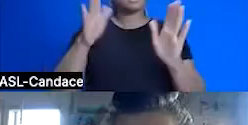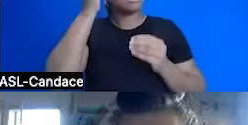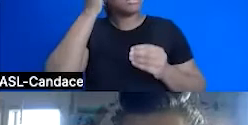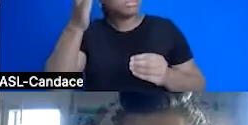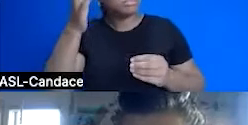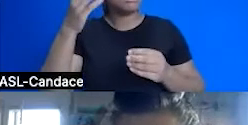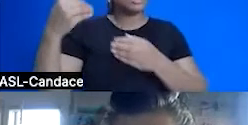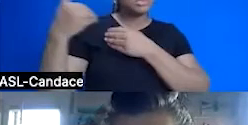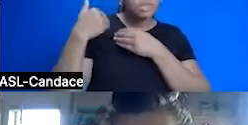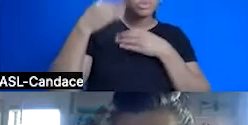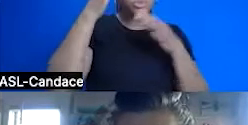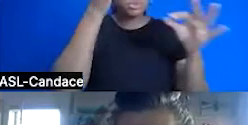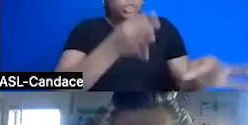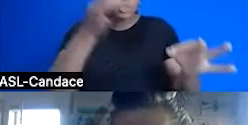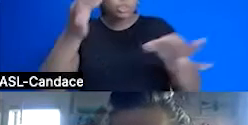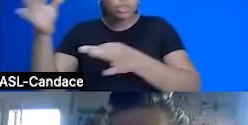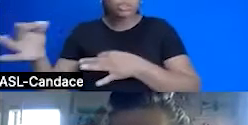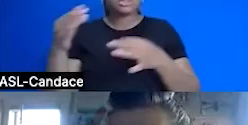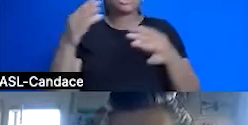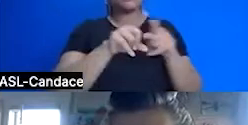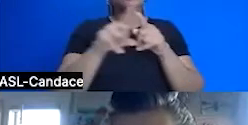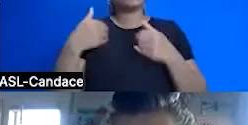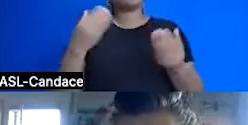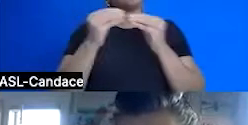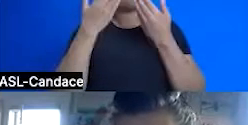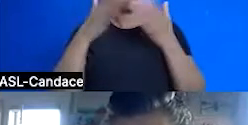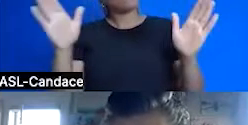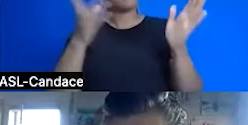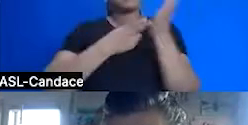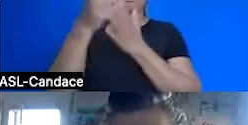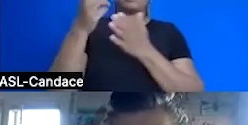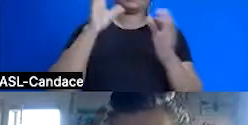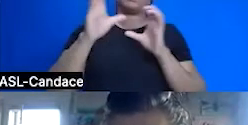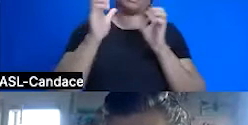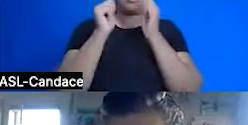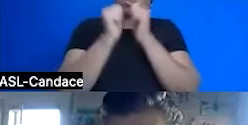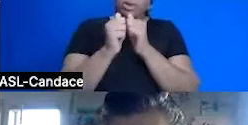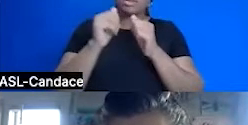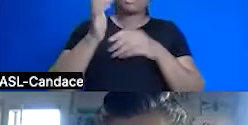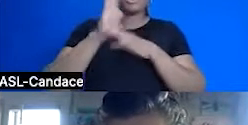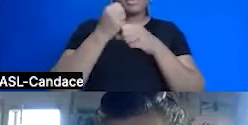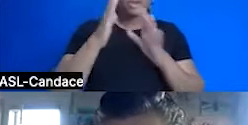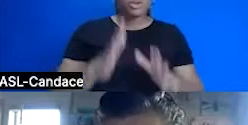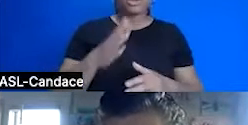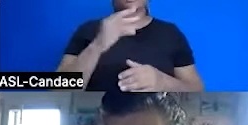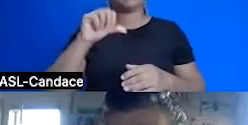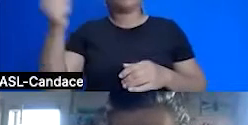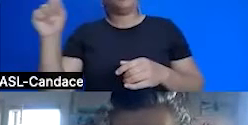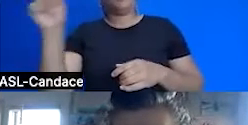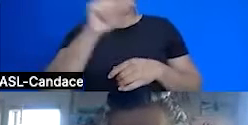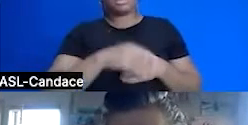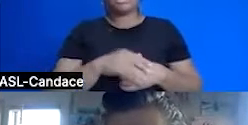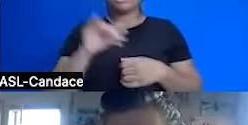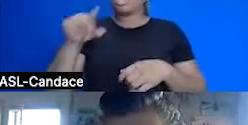responsible decisions and also have more open and honest conversations with filmmakers and other funders. This work